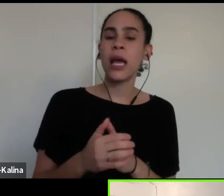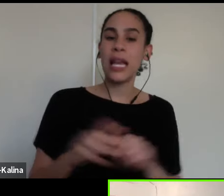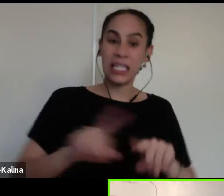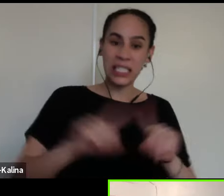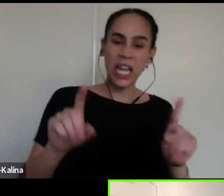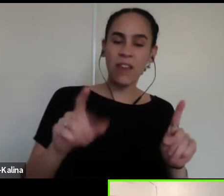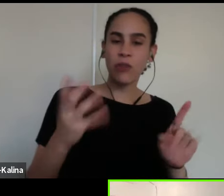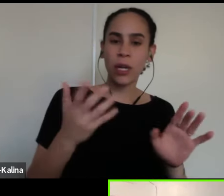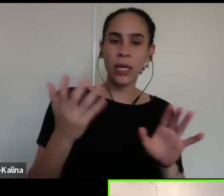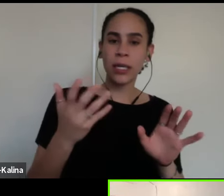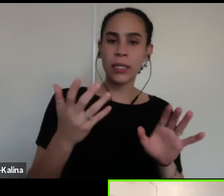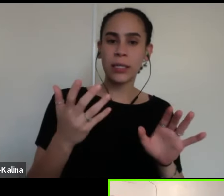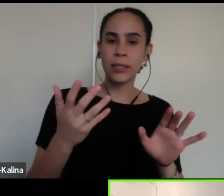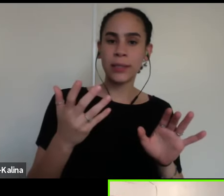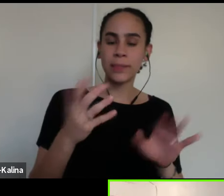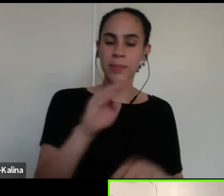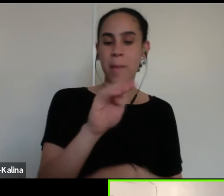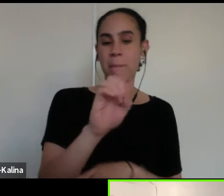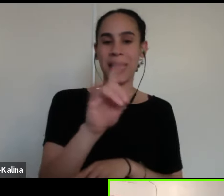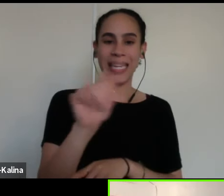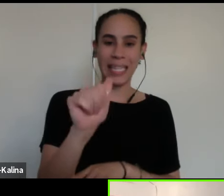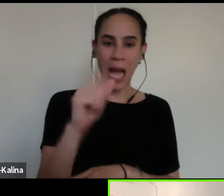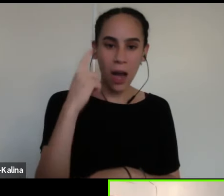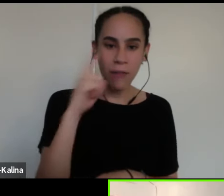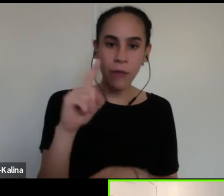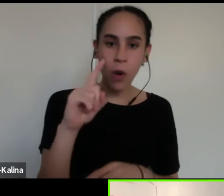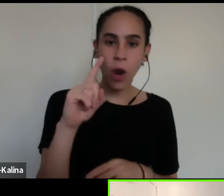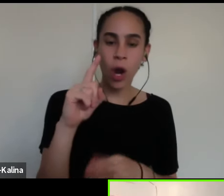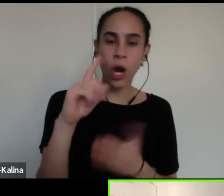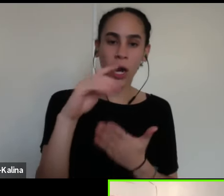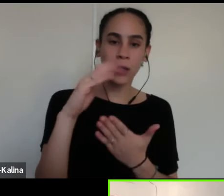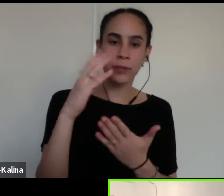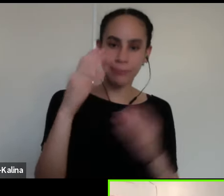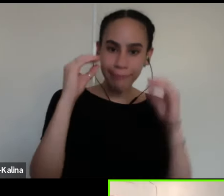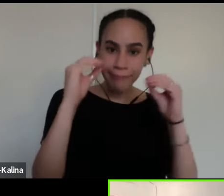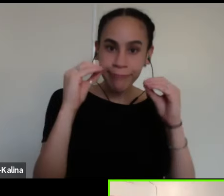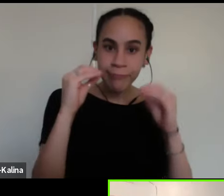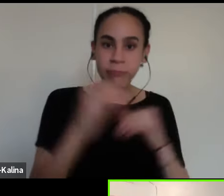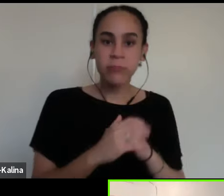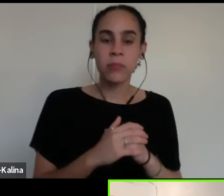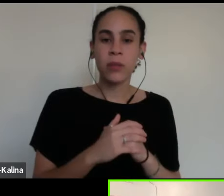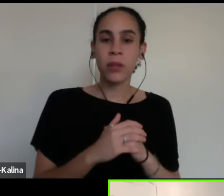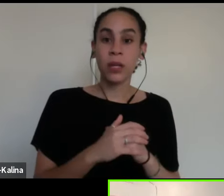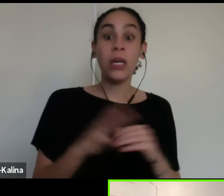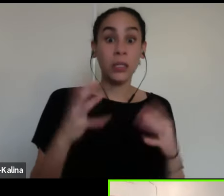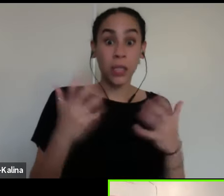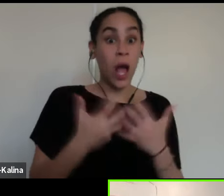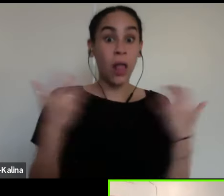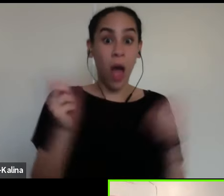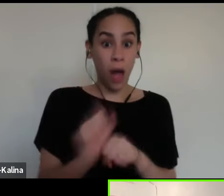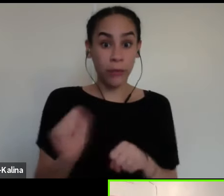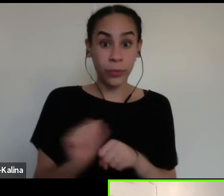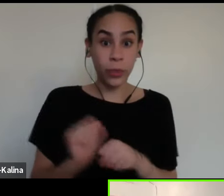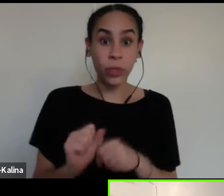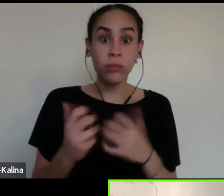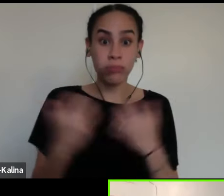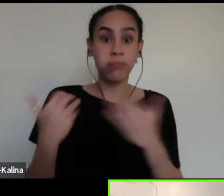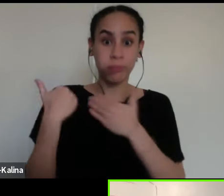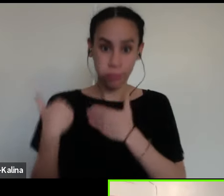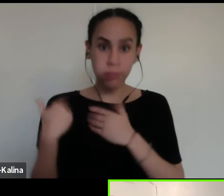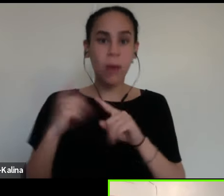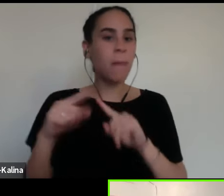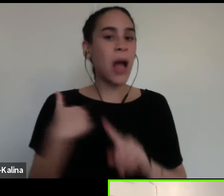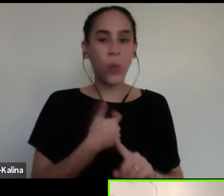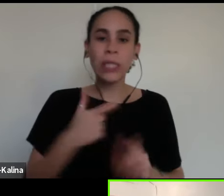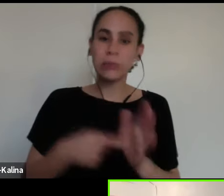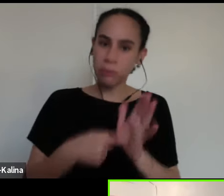our lessons with, and all of the content in the company, which takes a lot of work, to be honest. But it's something that we just need